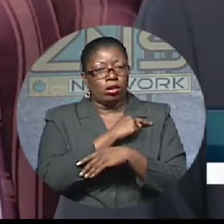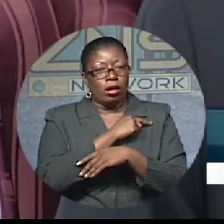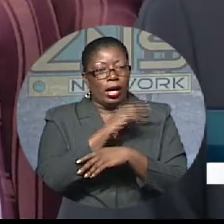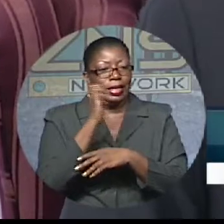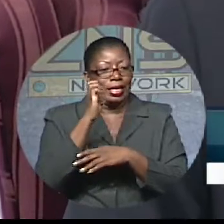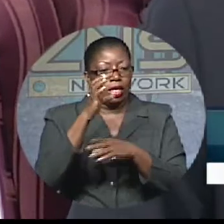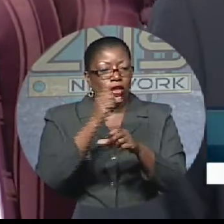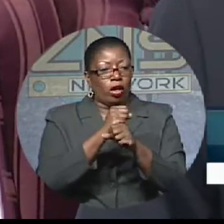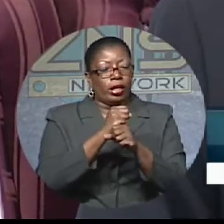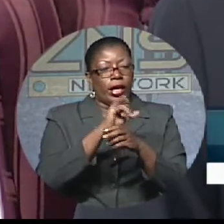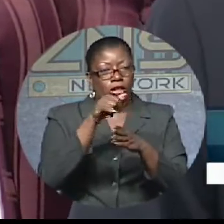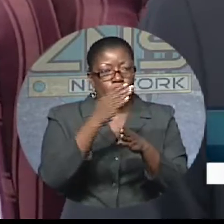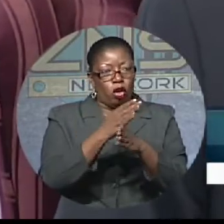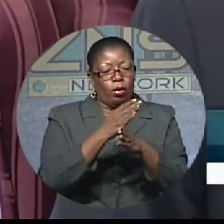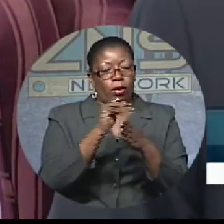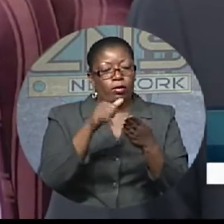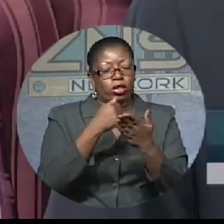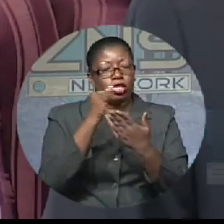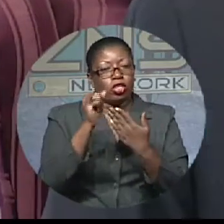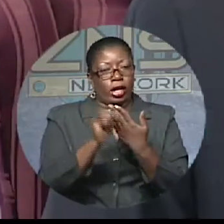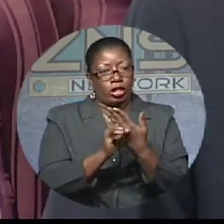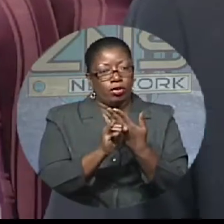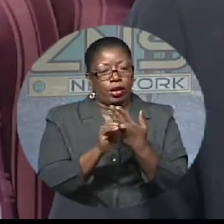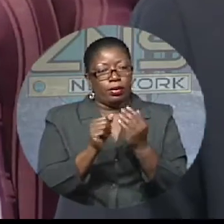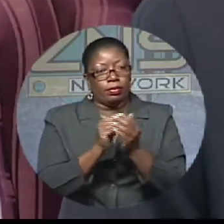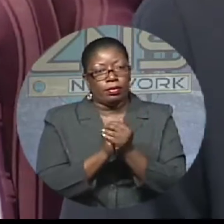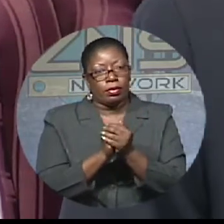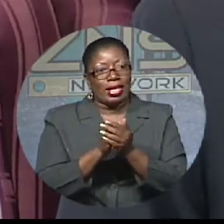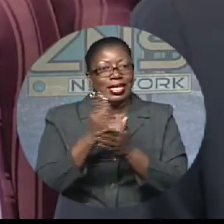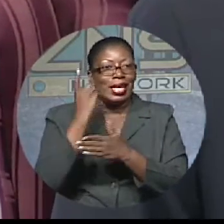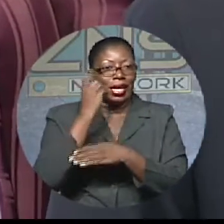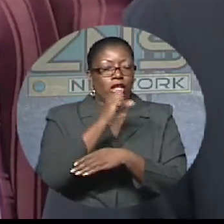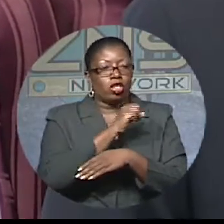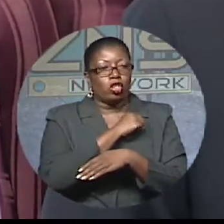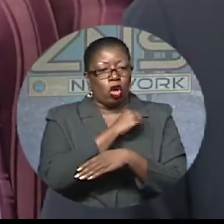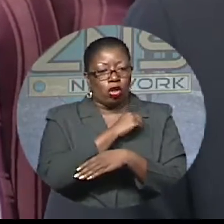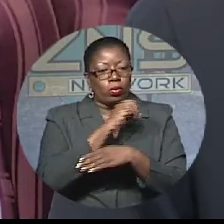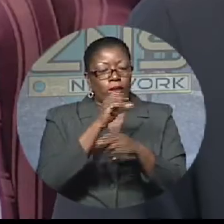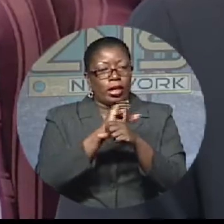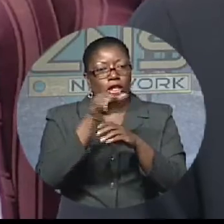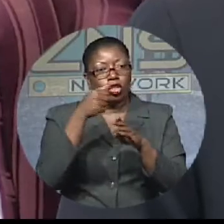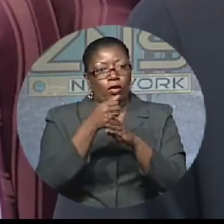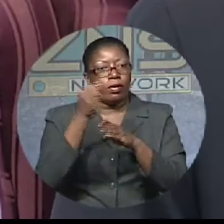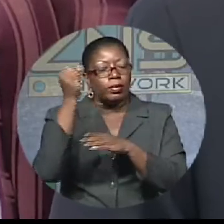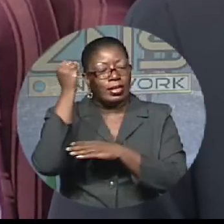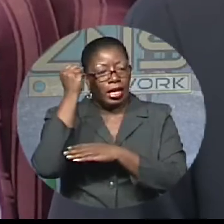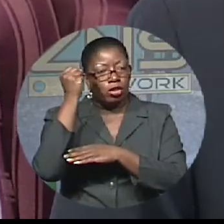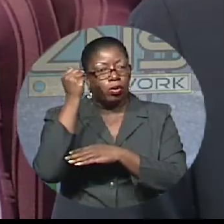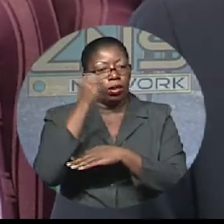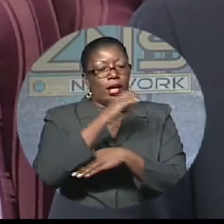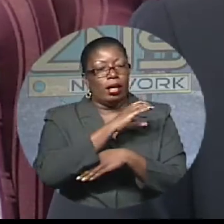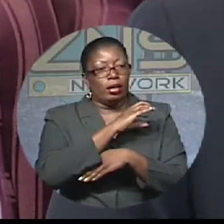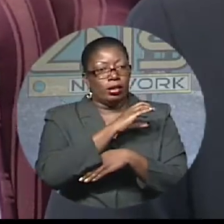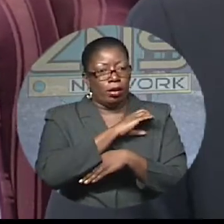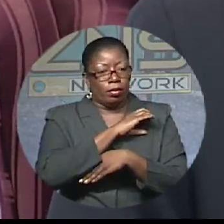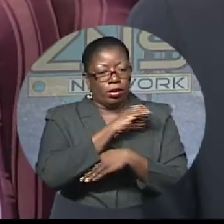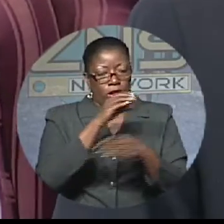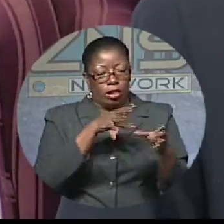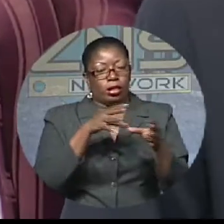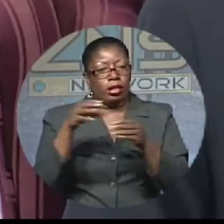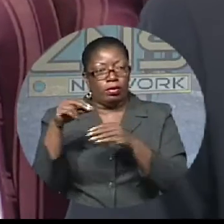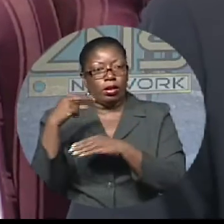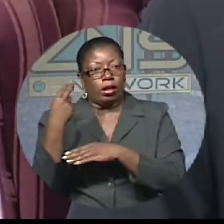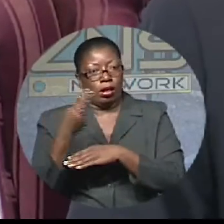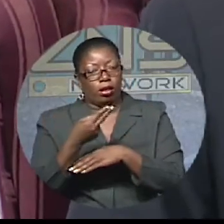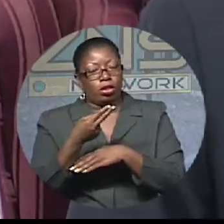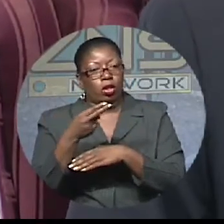January. Mrs. Diane Stewart will succeed Mr. Samuel Campbell, our outgoing Vice Chancellor,